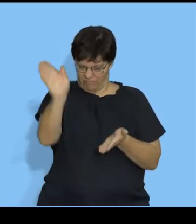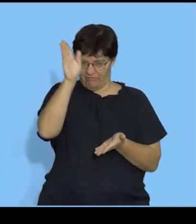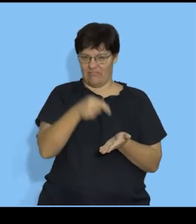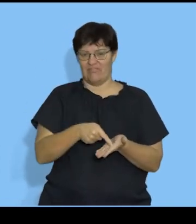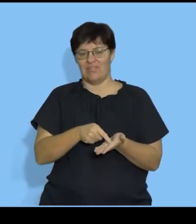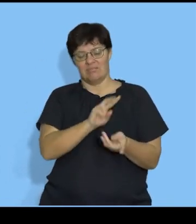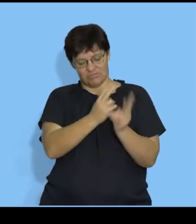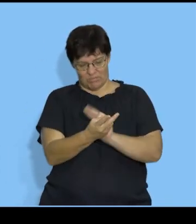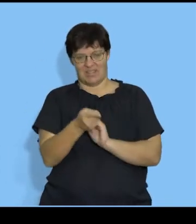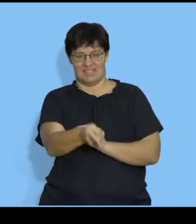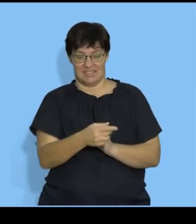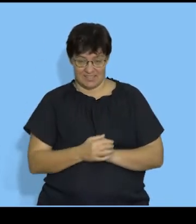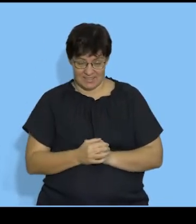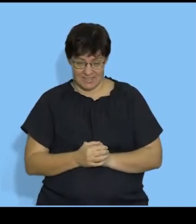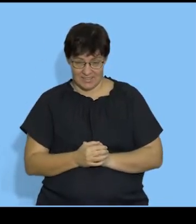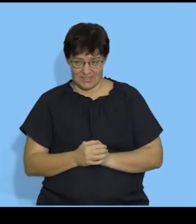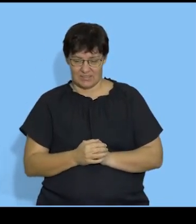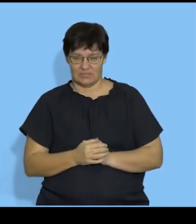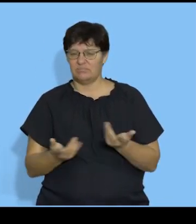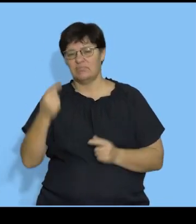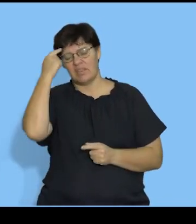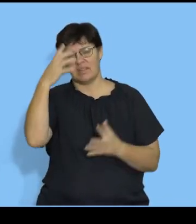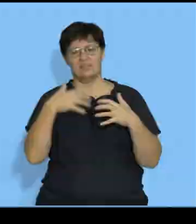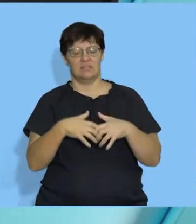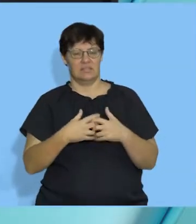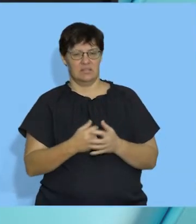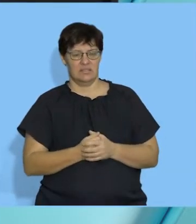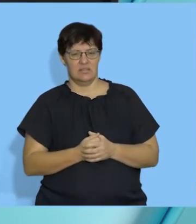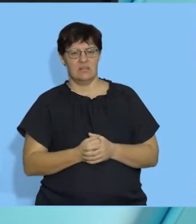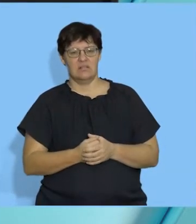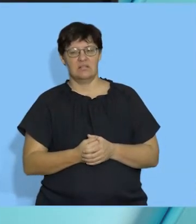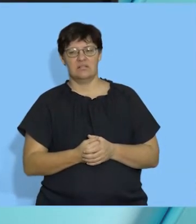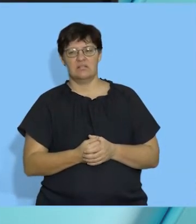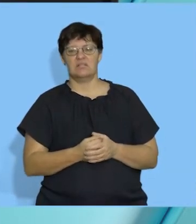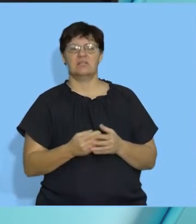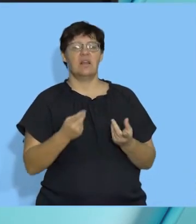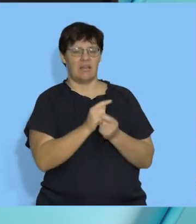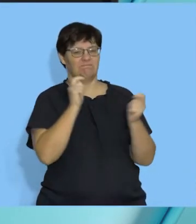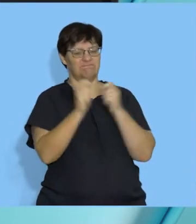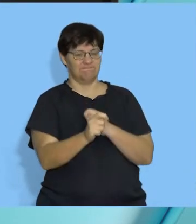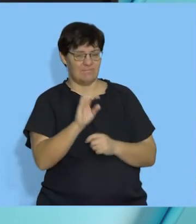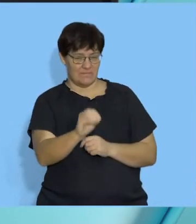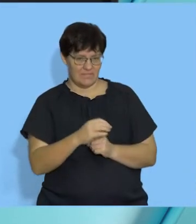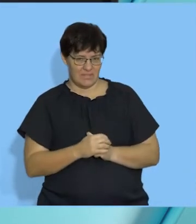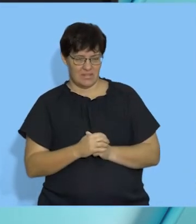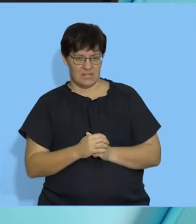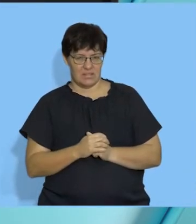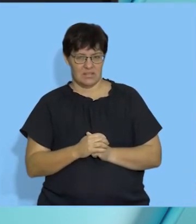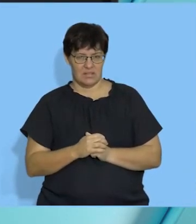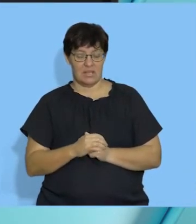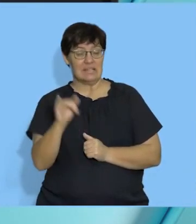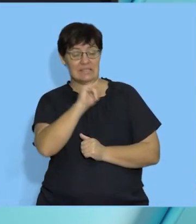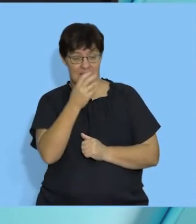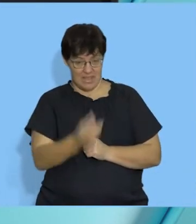Right. So, or if you can think of displacement in terms of substitution, where there was zinc, now there